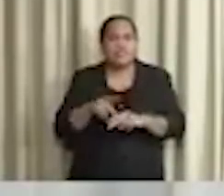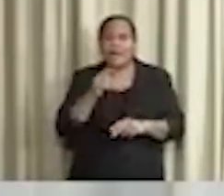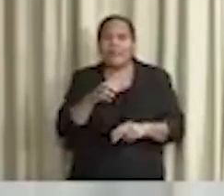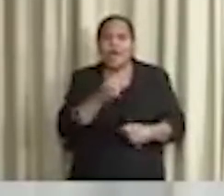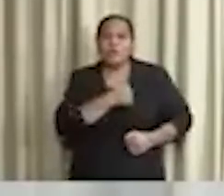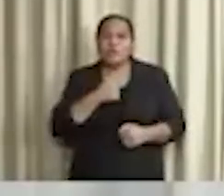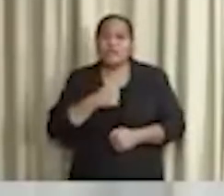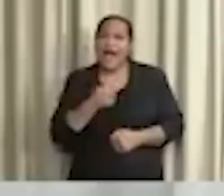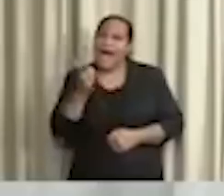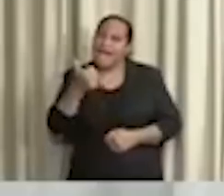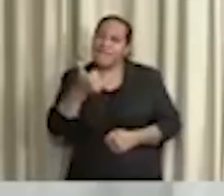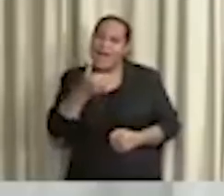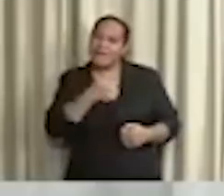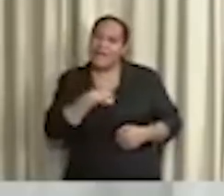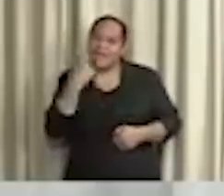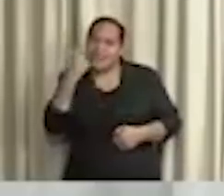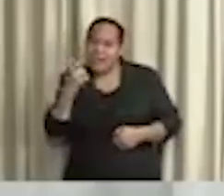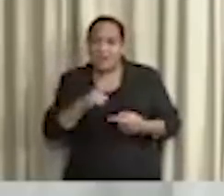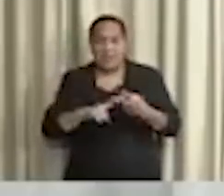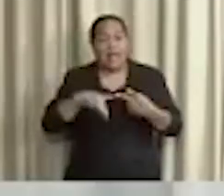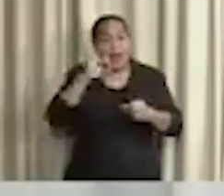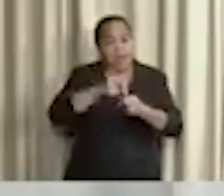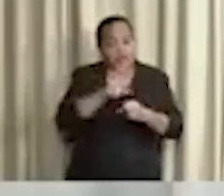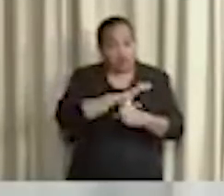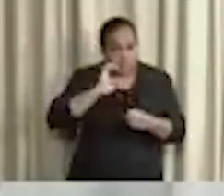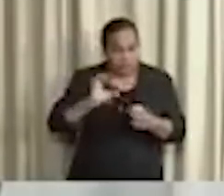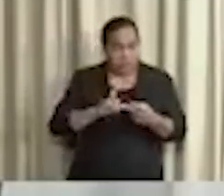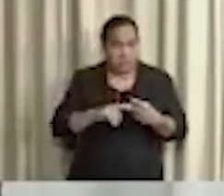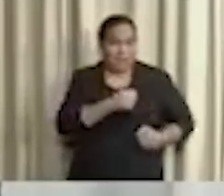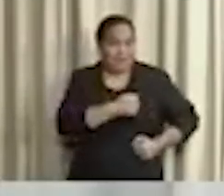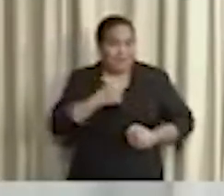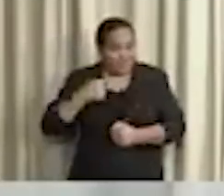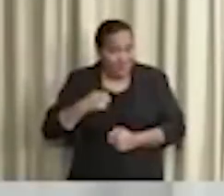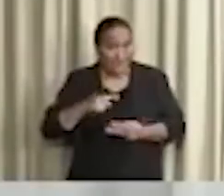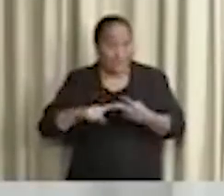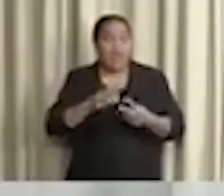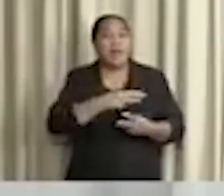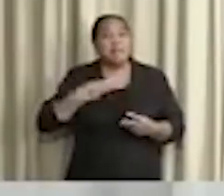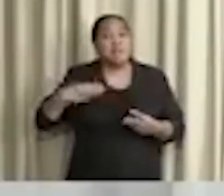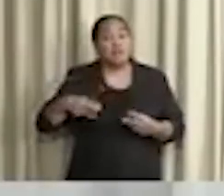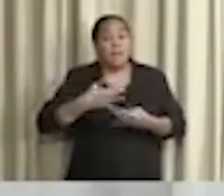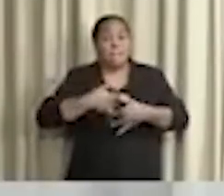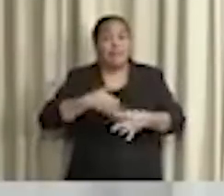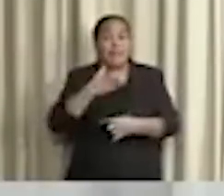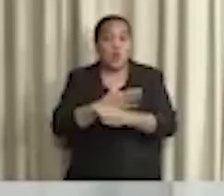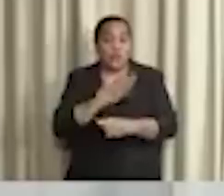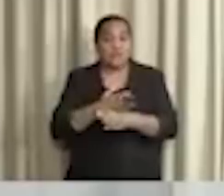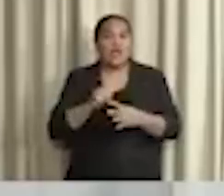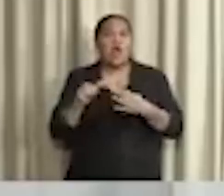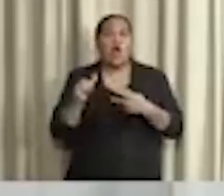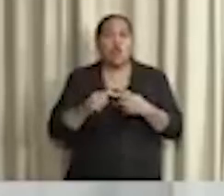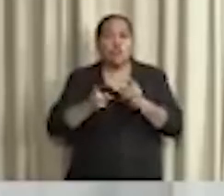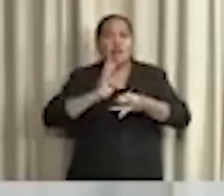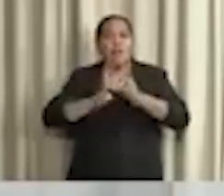Fund, the Electoral Commission, the Republic of Fiji Military Forces, the Ministry of Public Works and